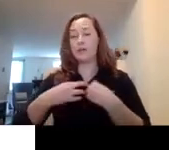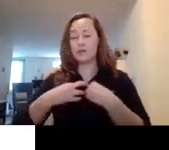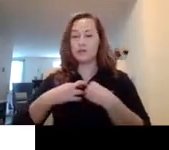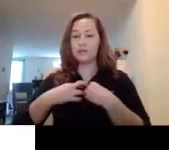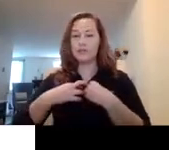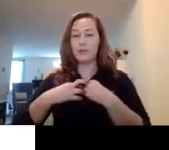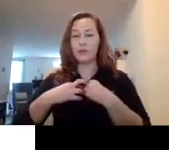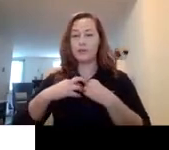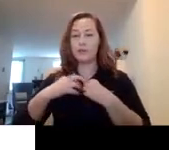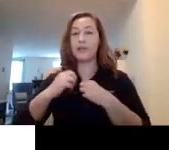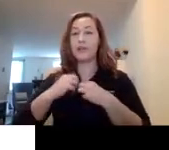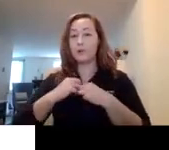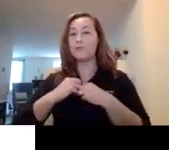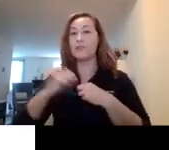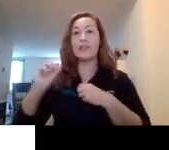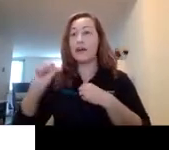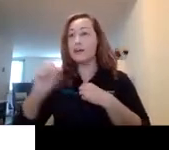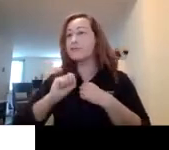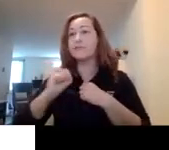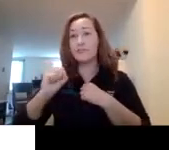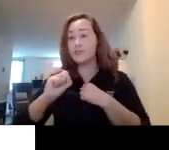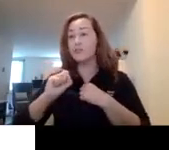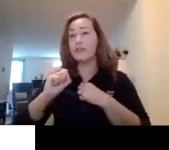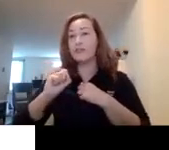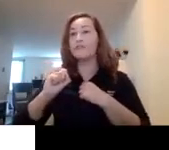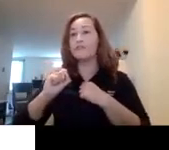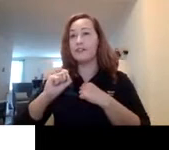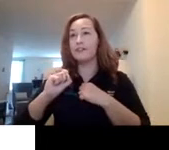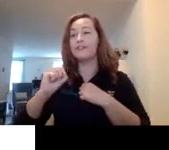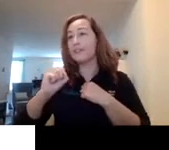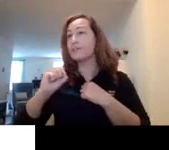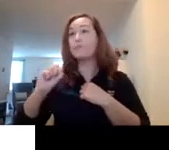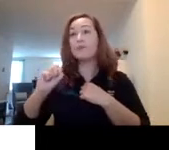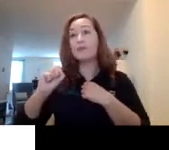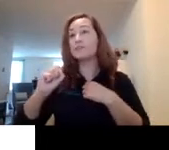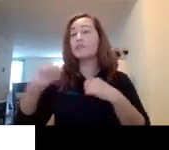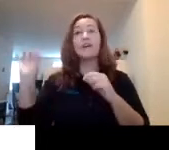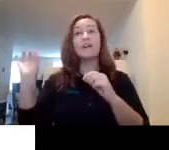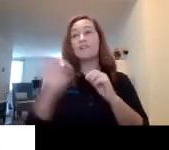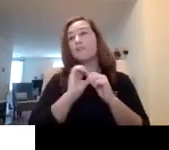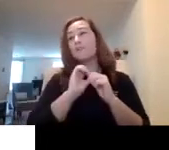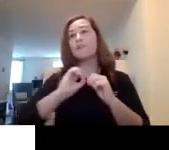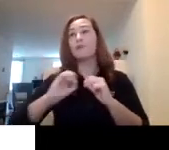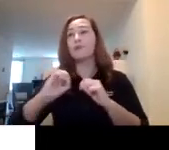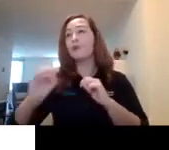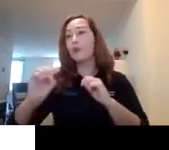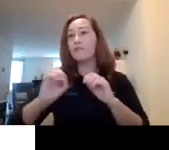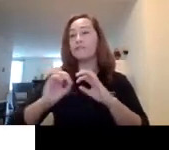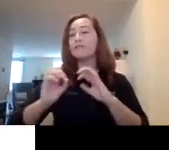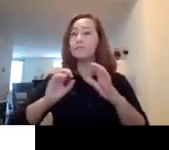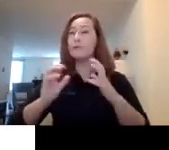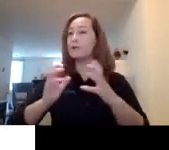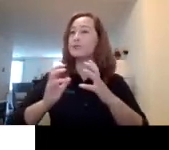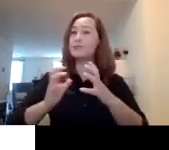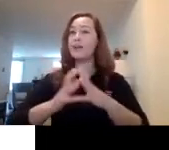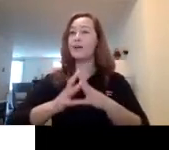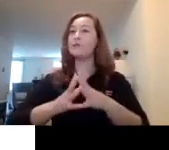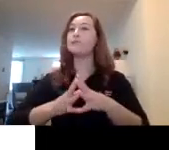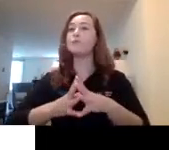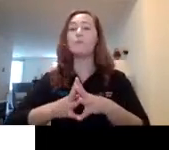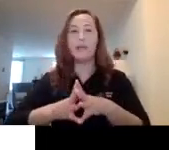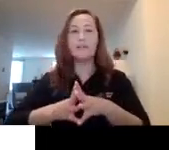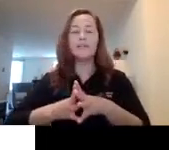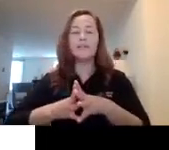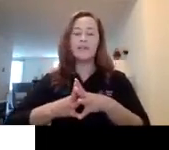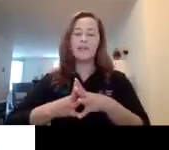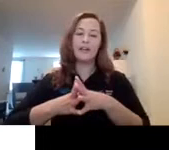was actually the one that closed the last session of the experience right before COVID was coming